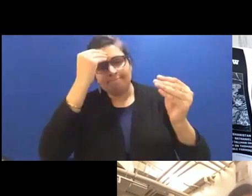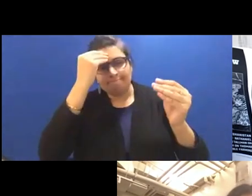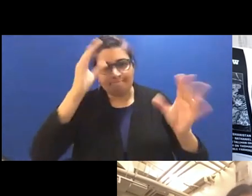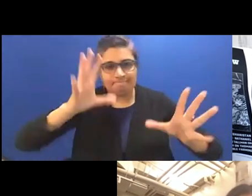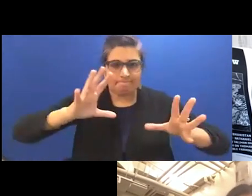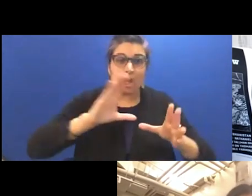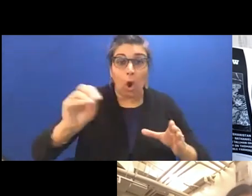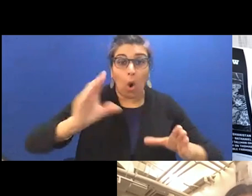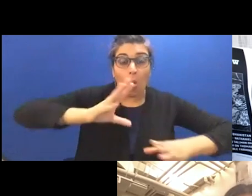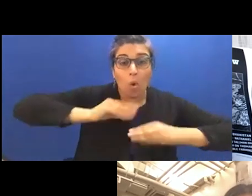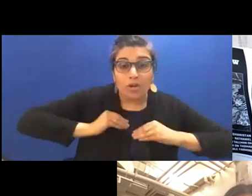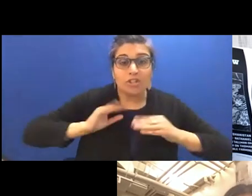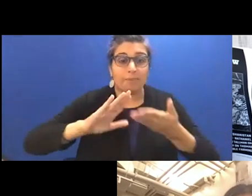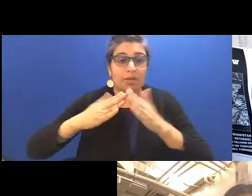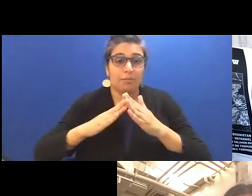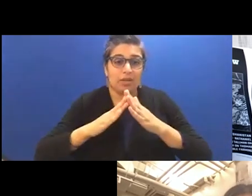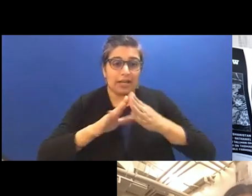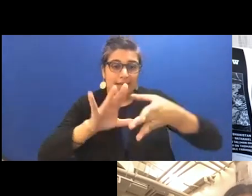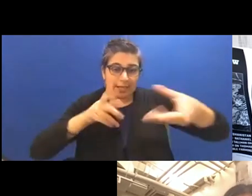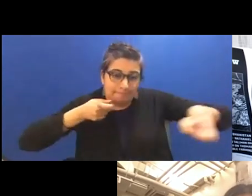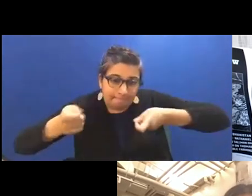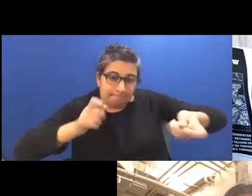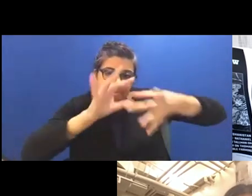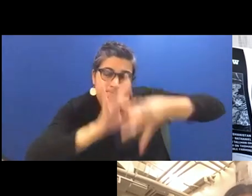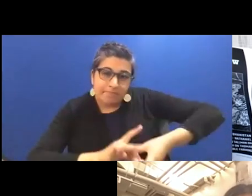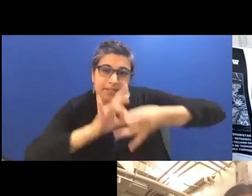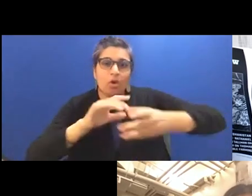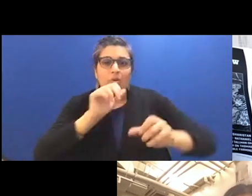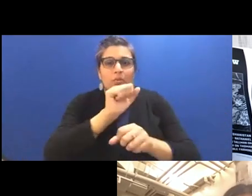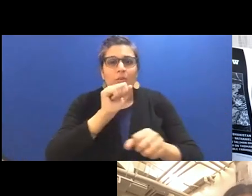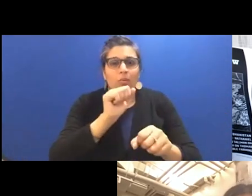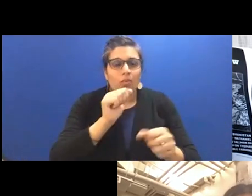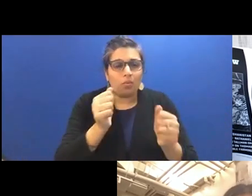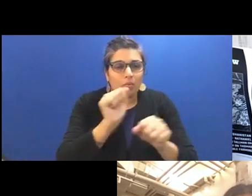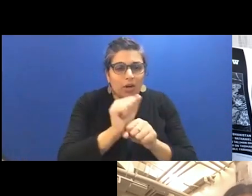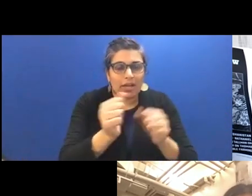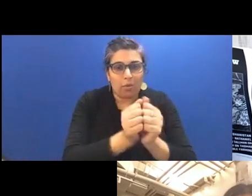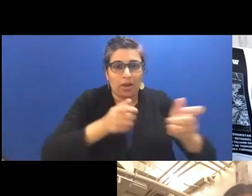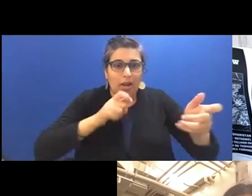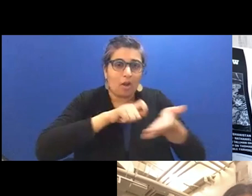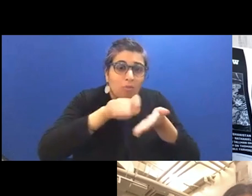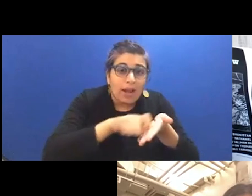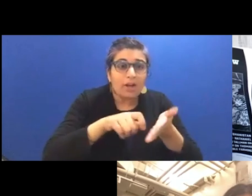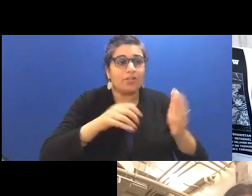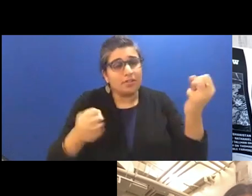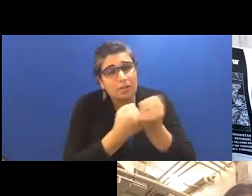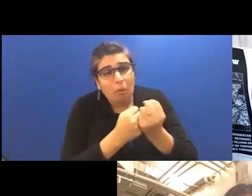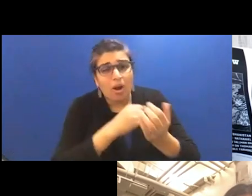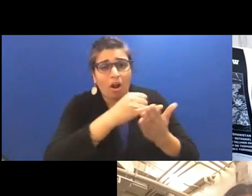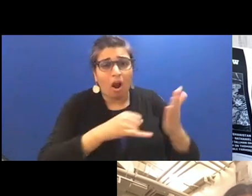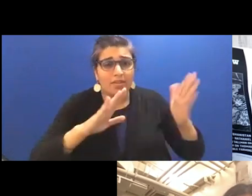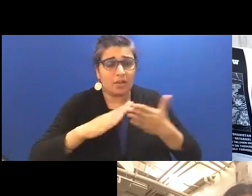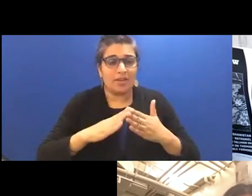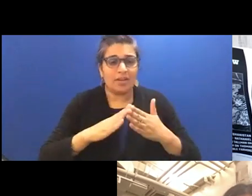governance being at the center of what I do as I'm working with writers and organizations and supporting and nurturing our arts communities. I think of home